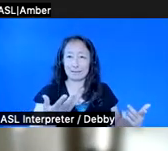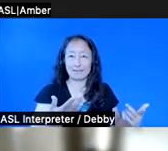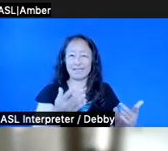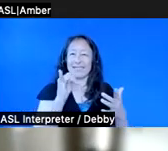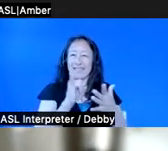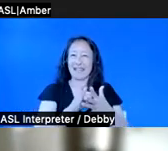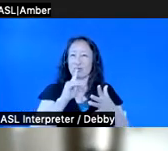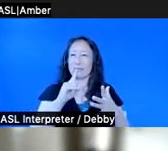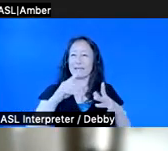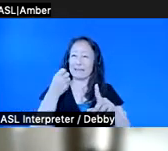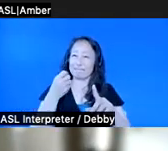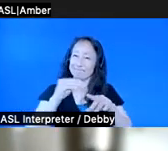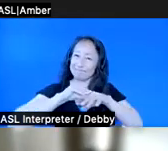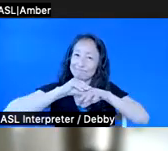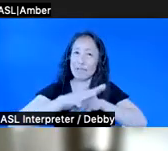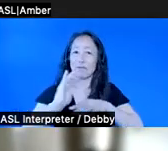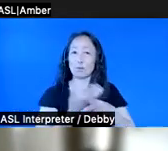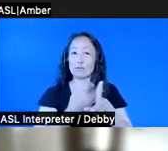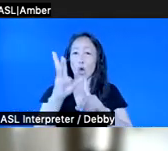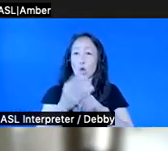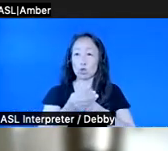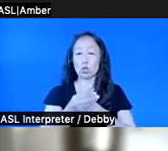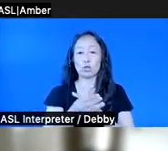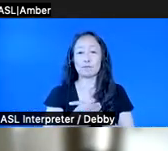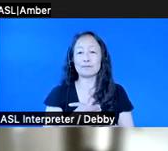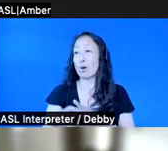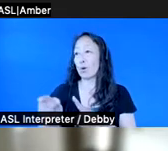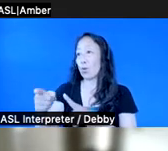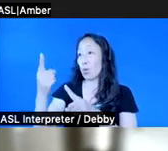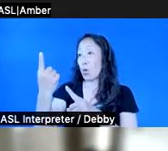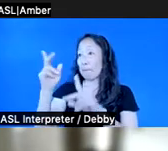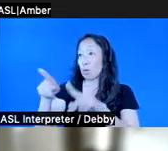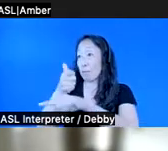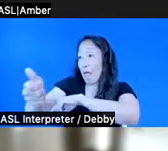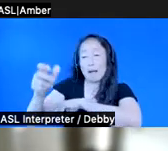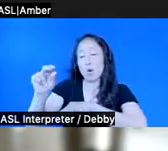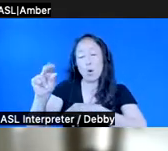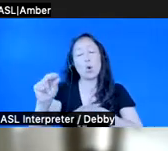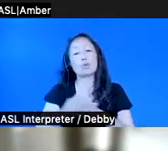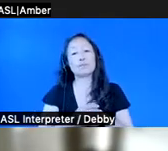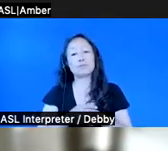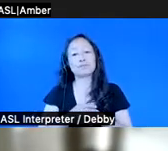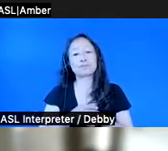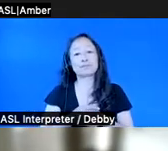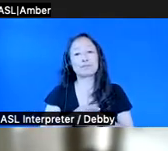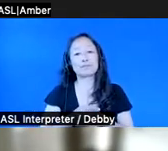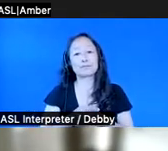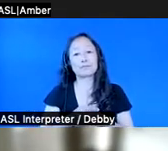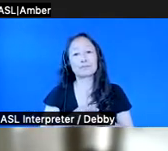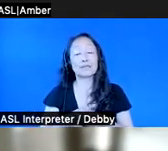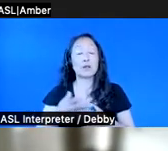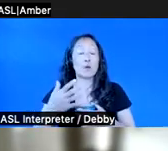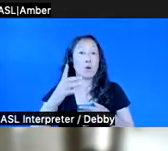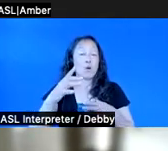And it can be really easy to sound like that. Even Oprah, when, I mean, my mom, Sandy,